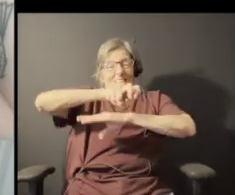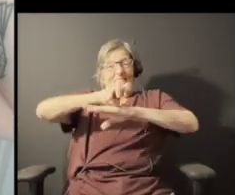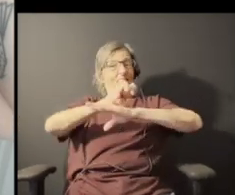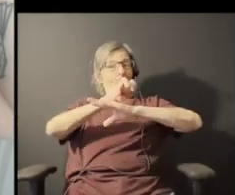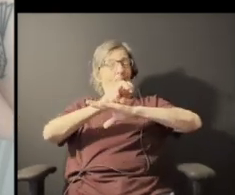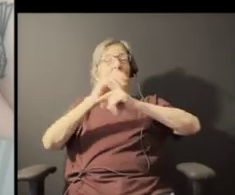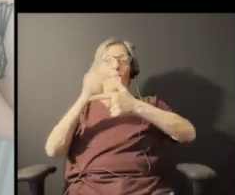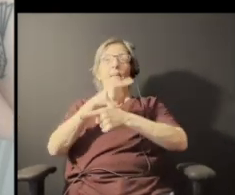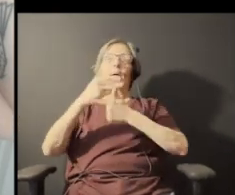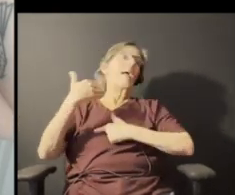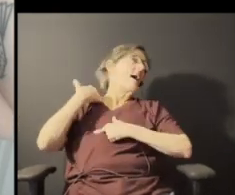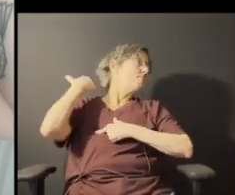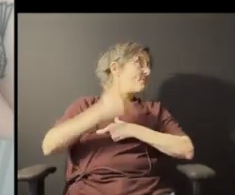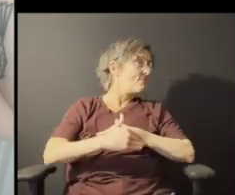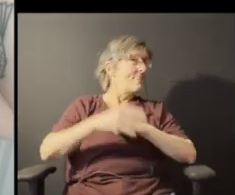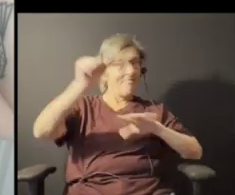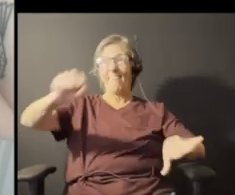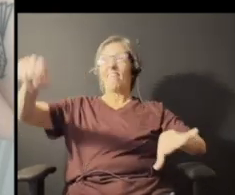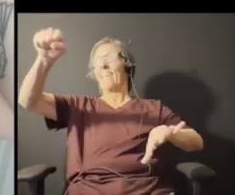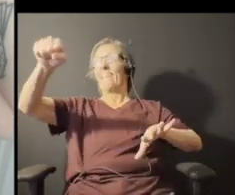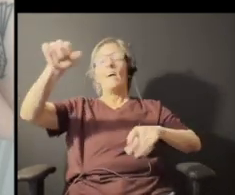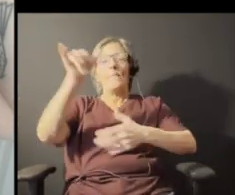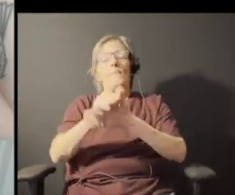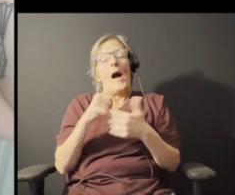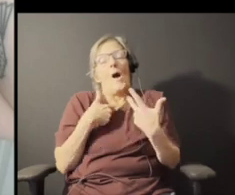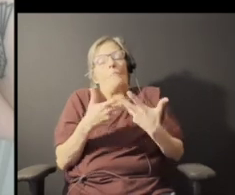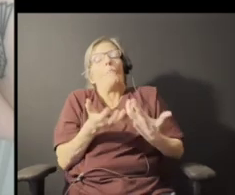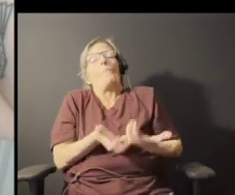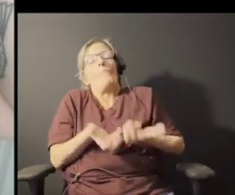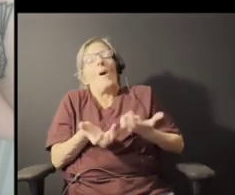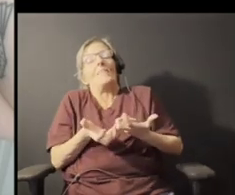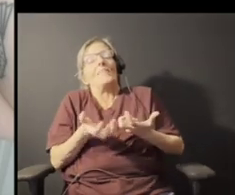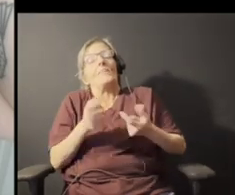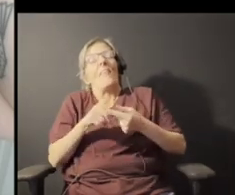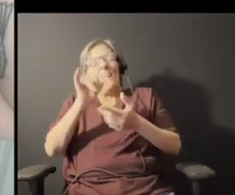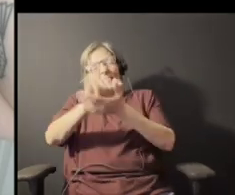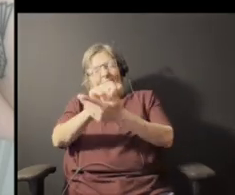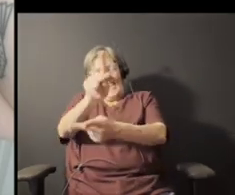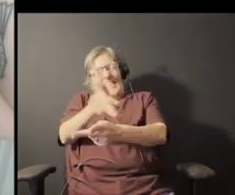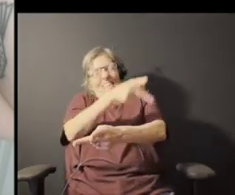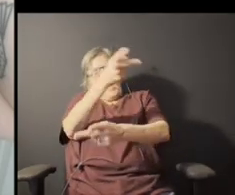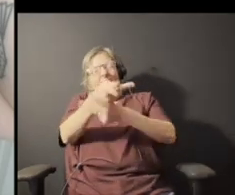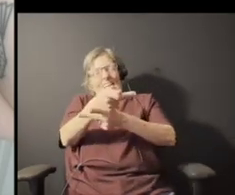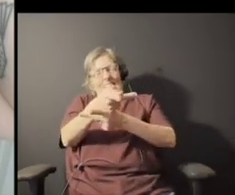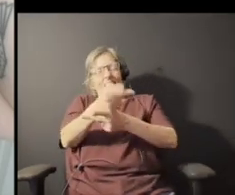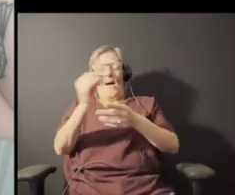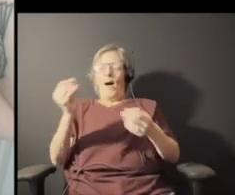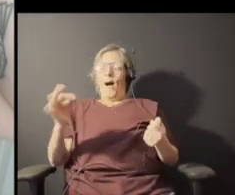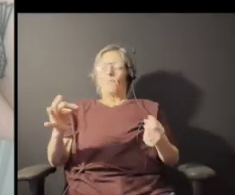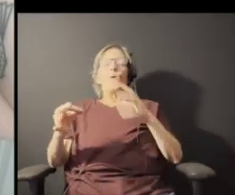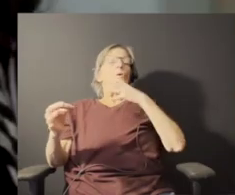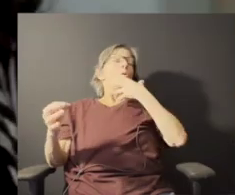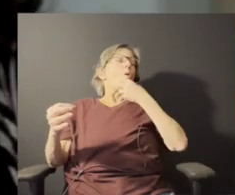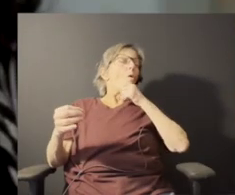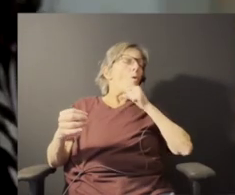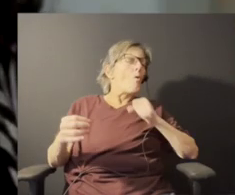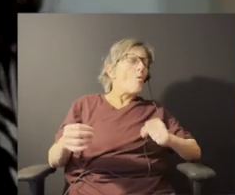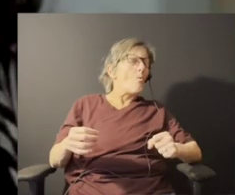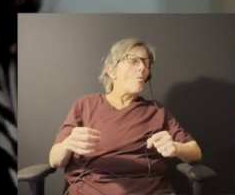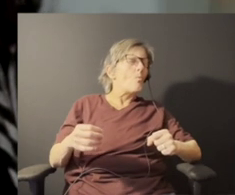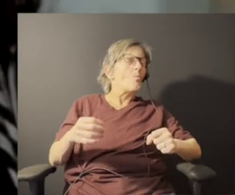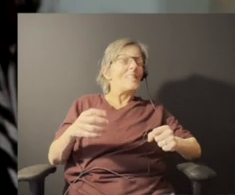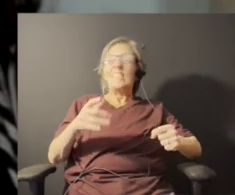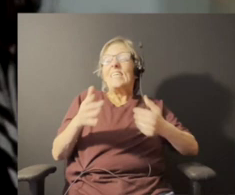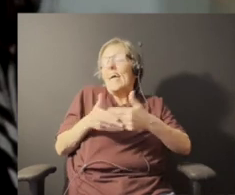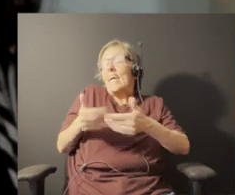positions just so. Exactly. And so I wanted that kind of old,